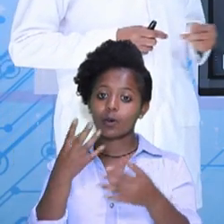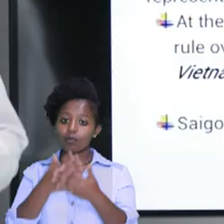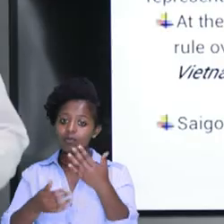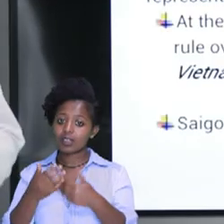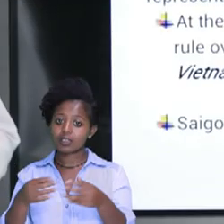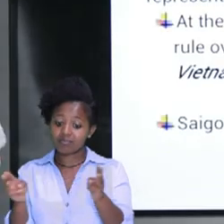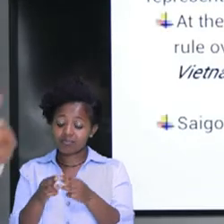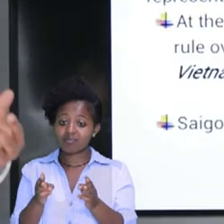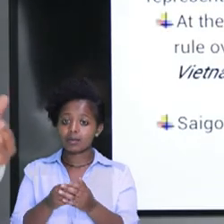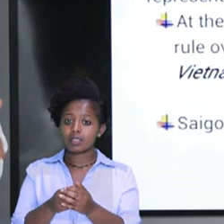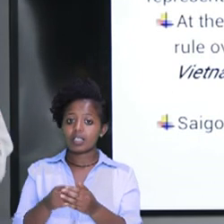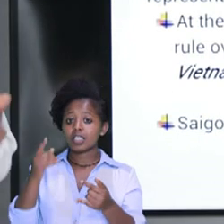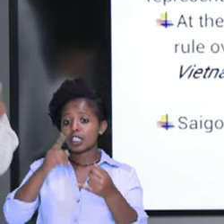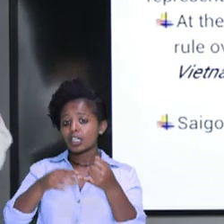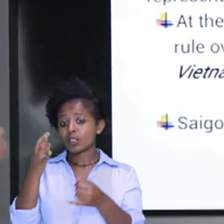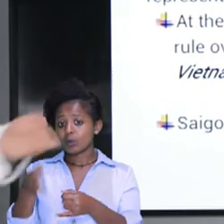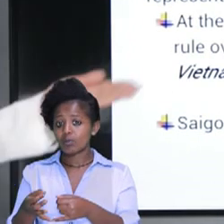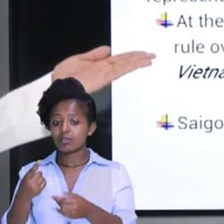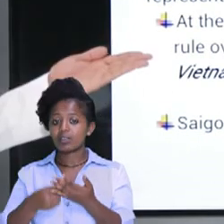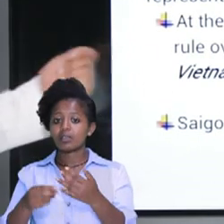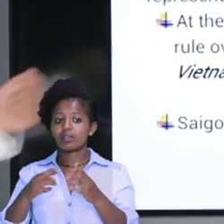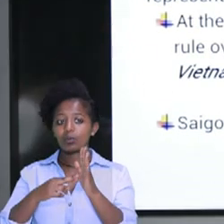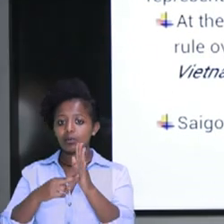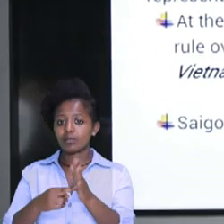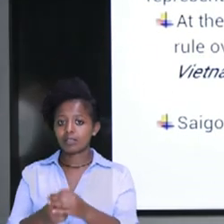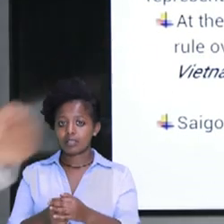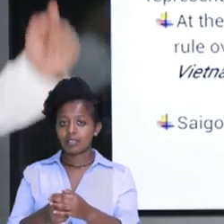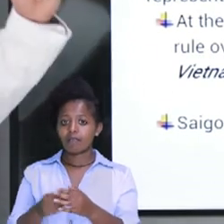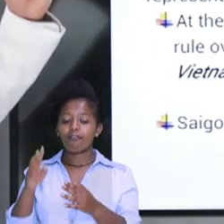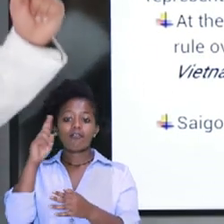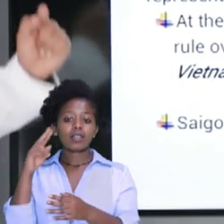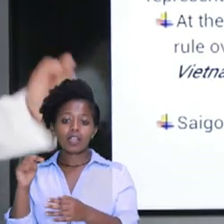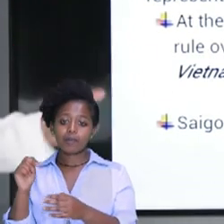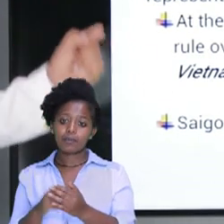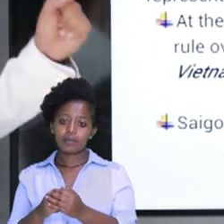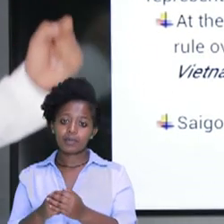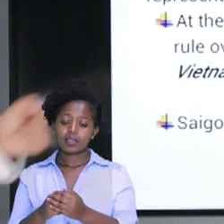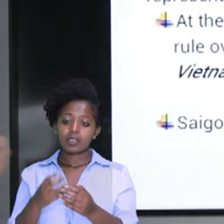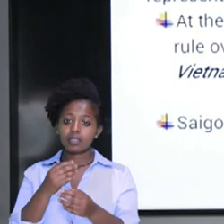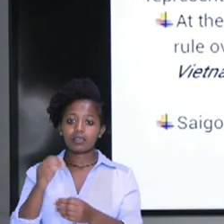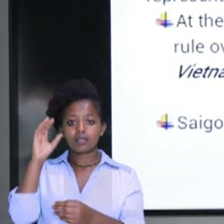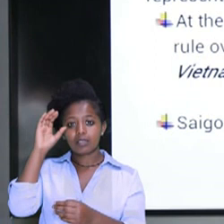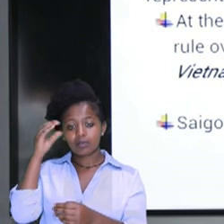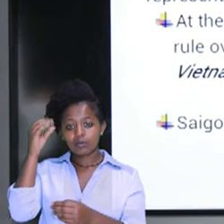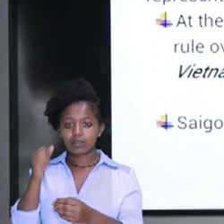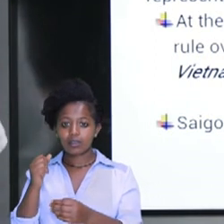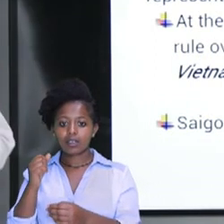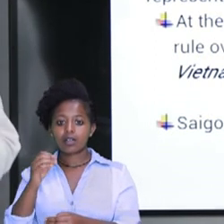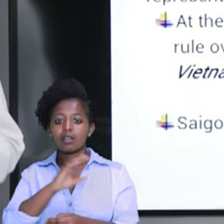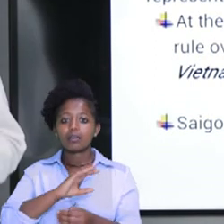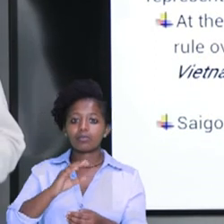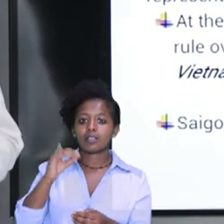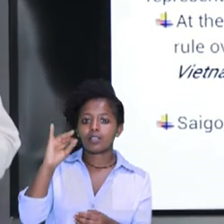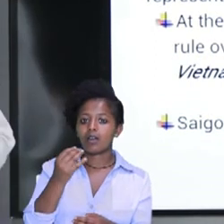France formally accepted the end of its rule in Vietnam, including Vietnam, Indochina, Cambodia,